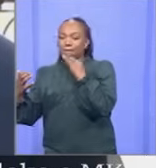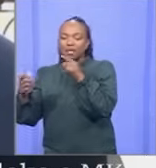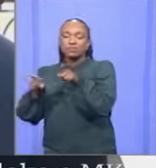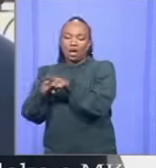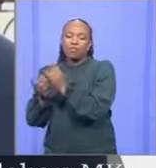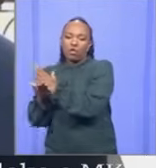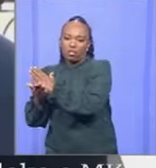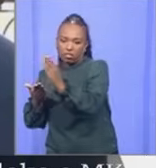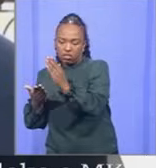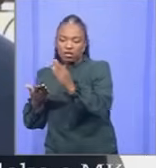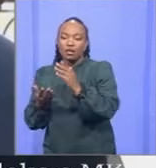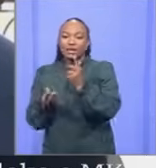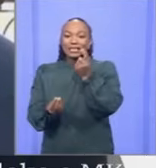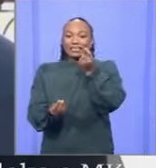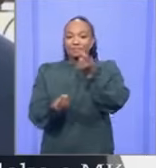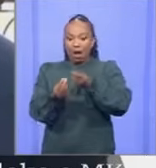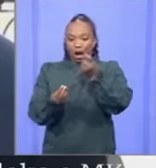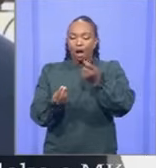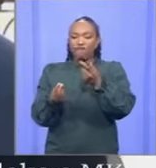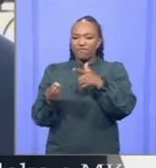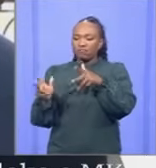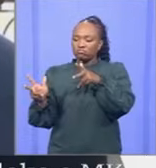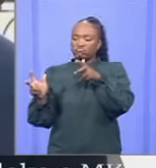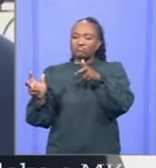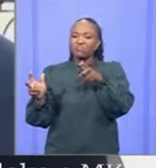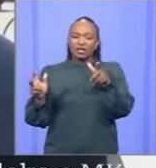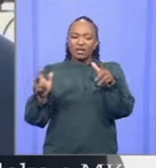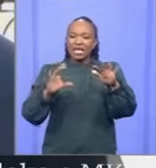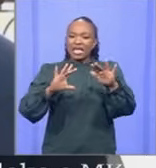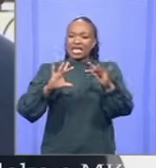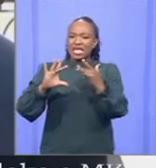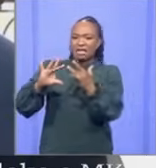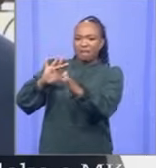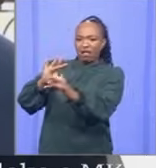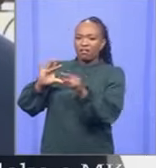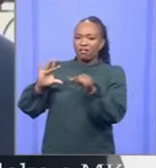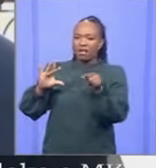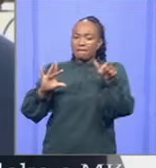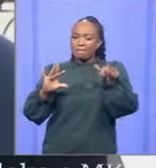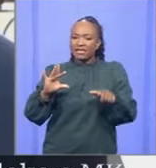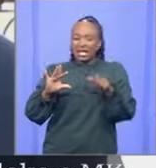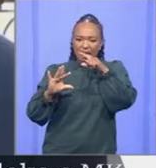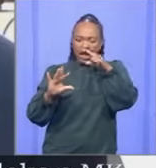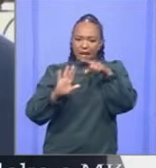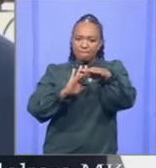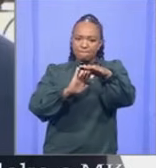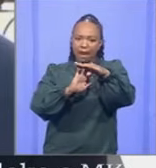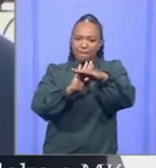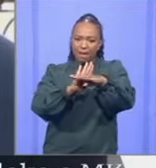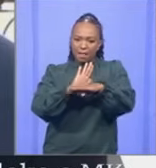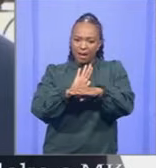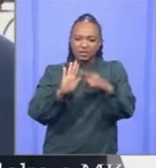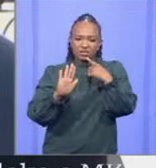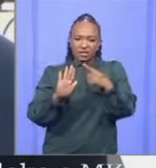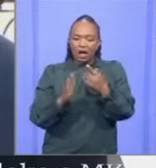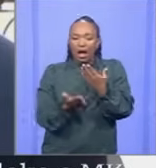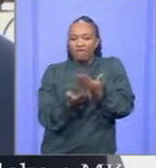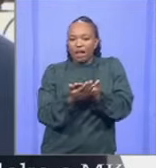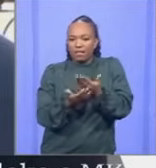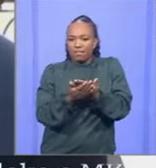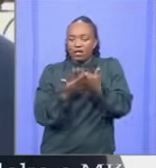the Speaker has received email correspondences of persons on the party's reserve list indicating their unavailability to fill